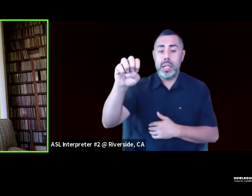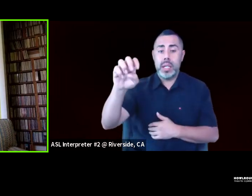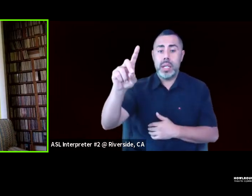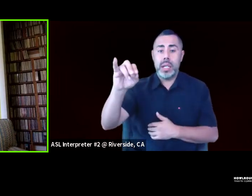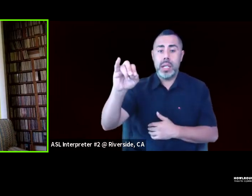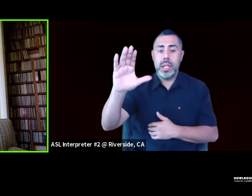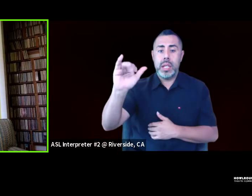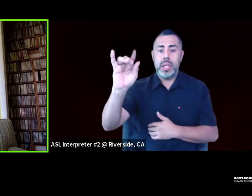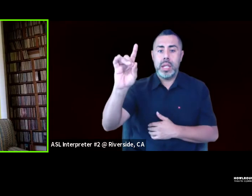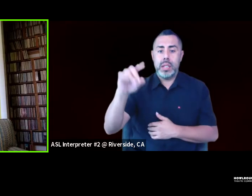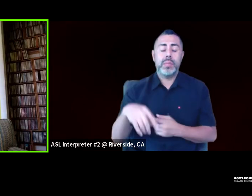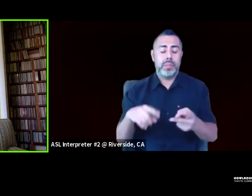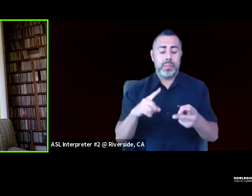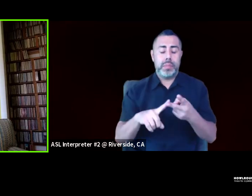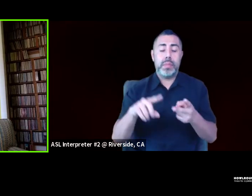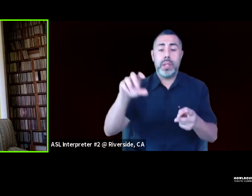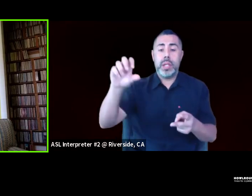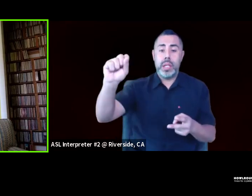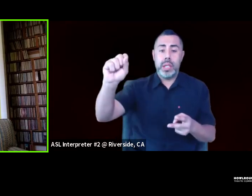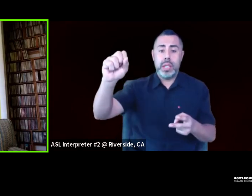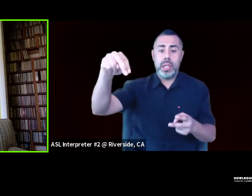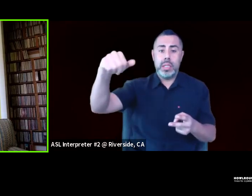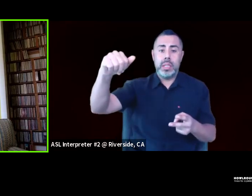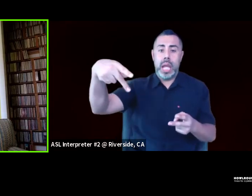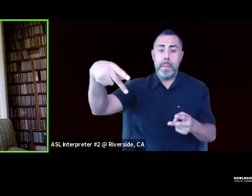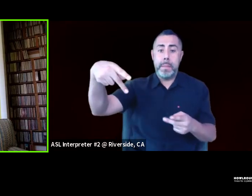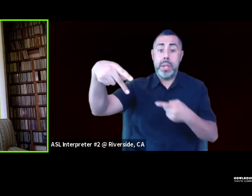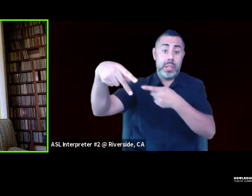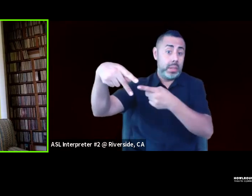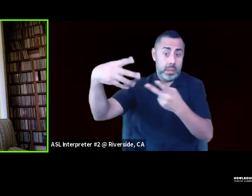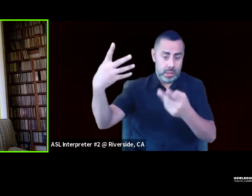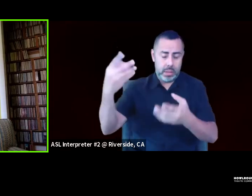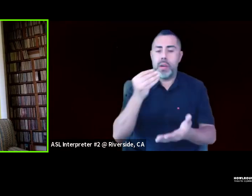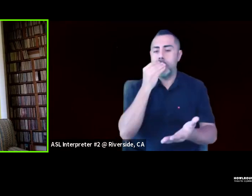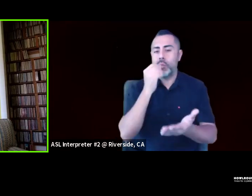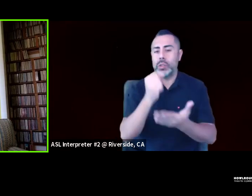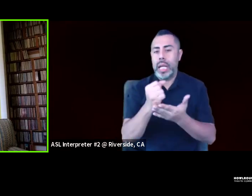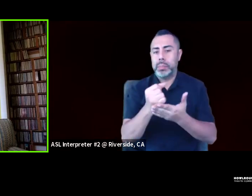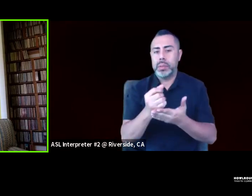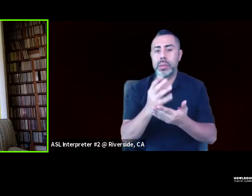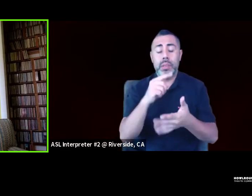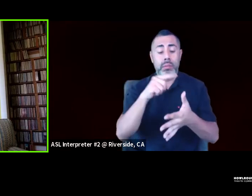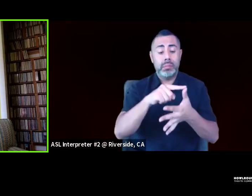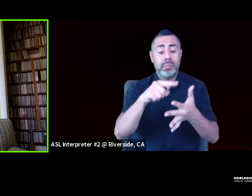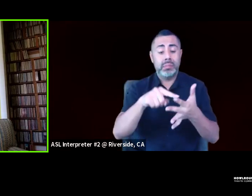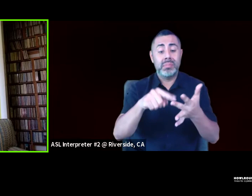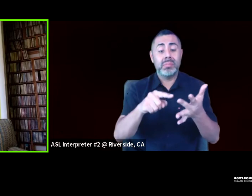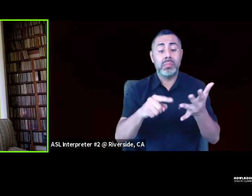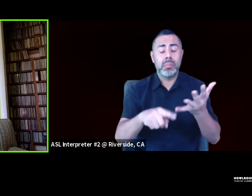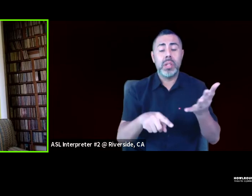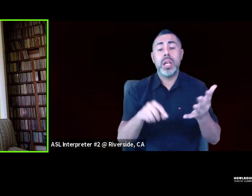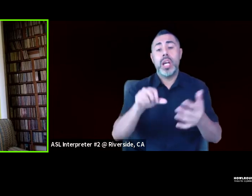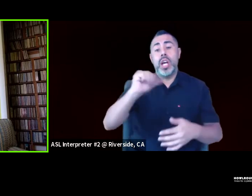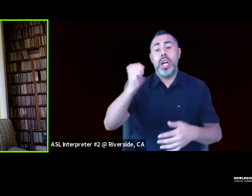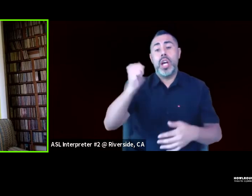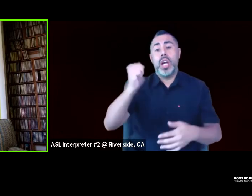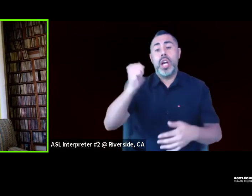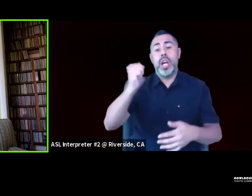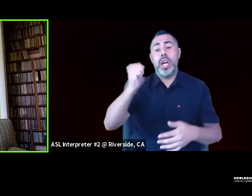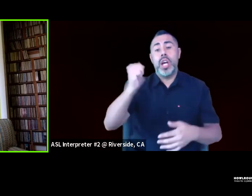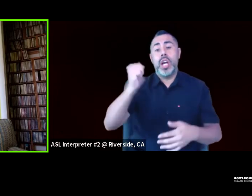SNAP, AKA food stamps, and other government safety net